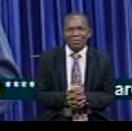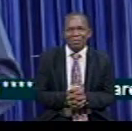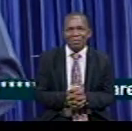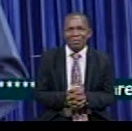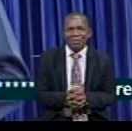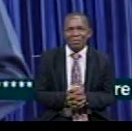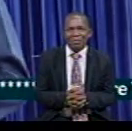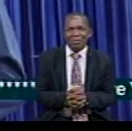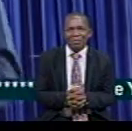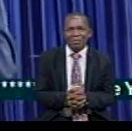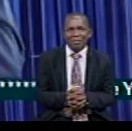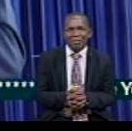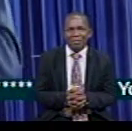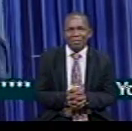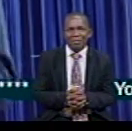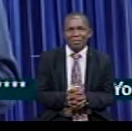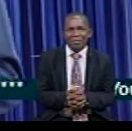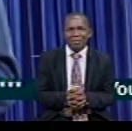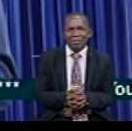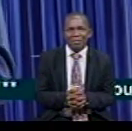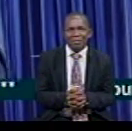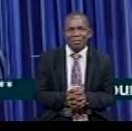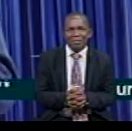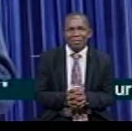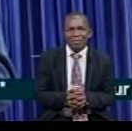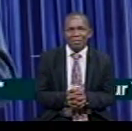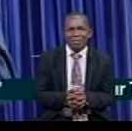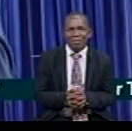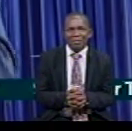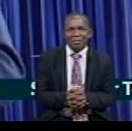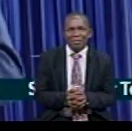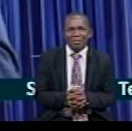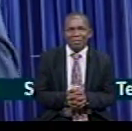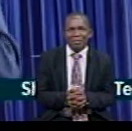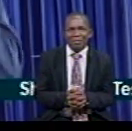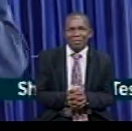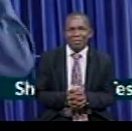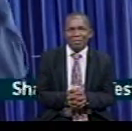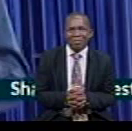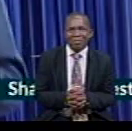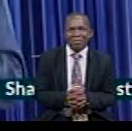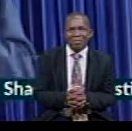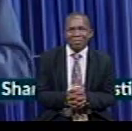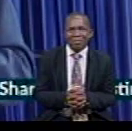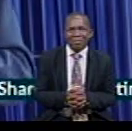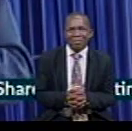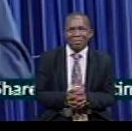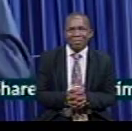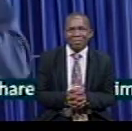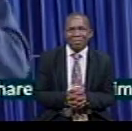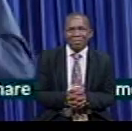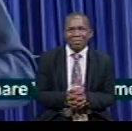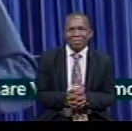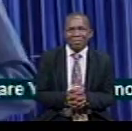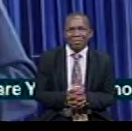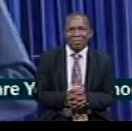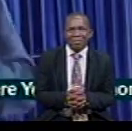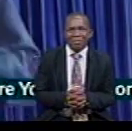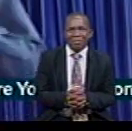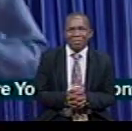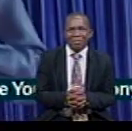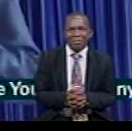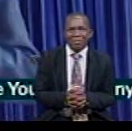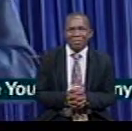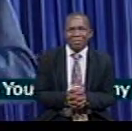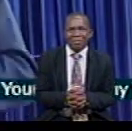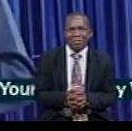nyankopon nyamedi ni saka no ama bra nyankopon inipa bom paye wanya ni fa hudie kra kra